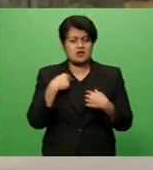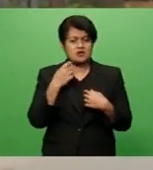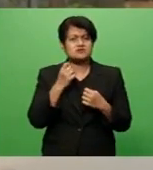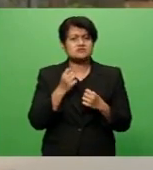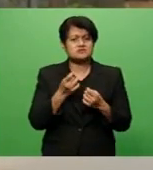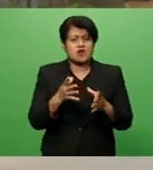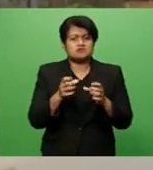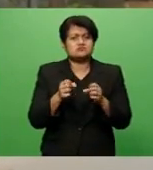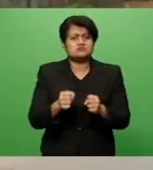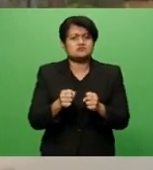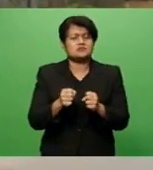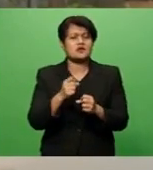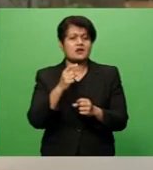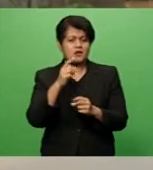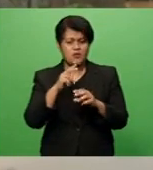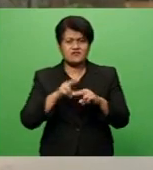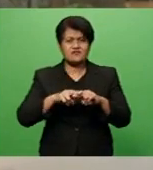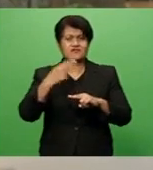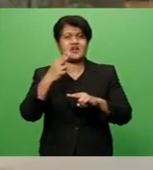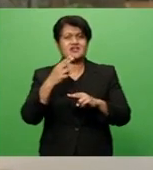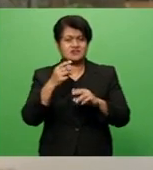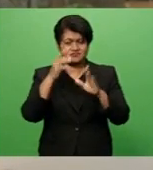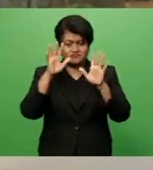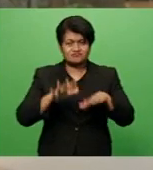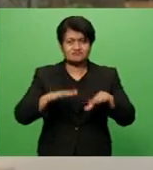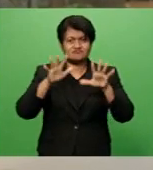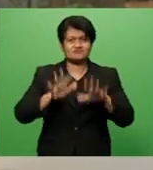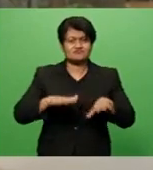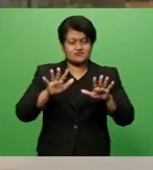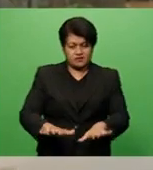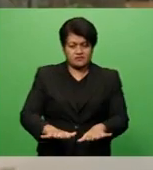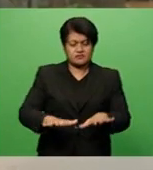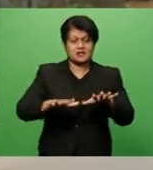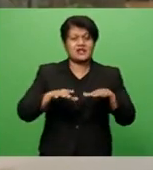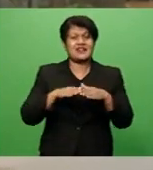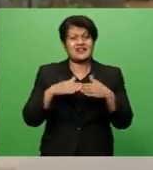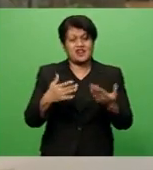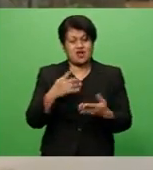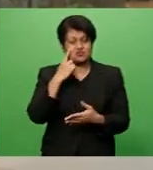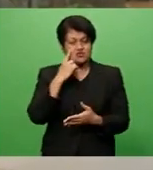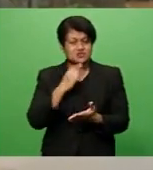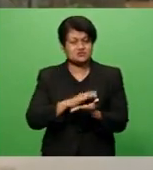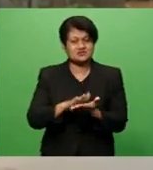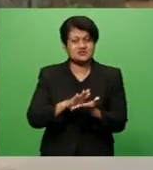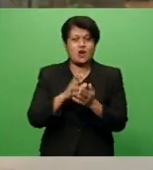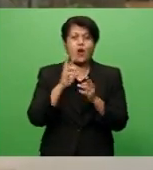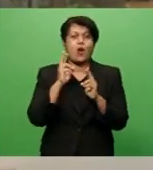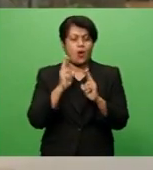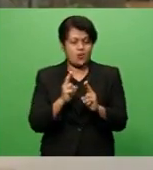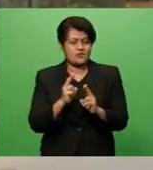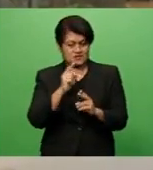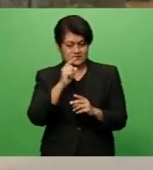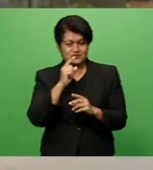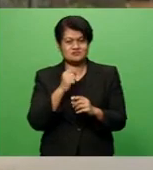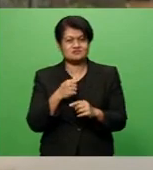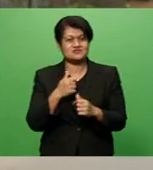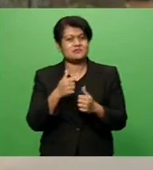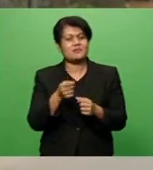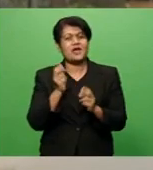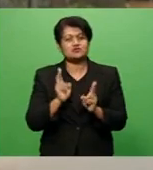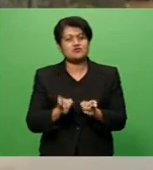Friday when rain and flooding started. They are now cleaning up and hoping to get back to normalcy tomorrow.